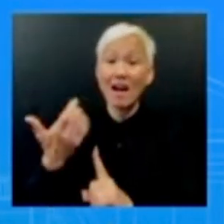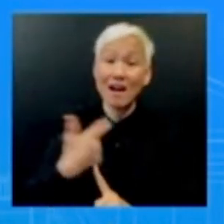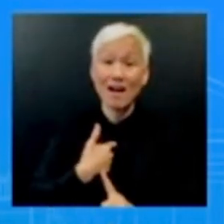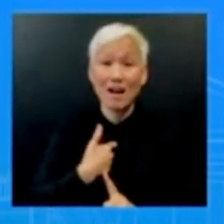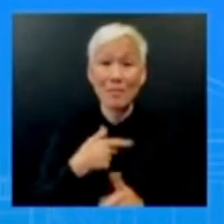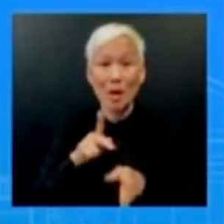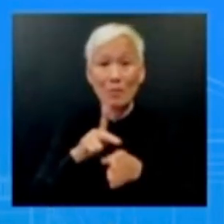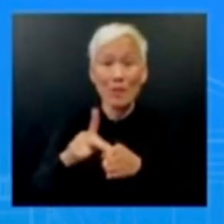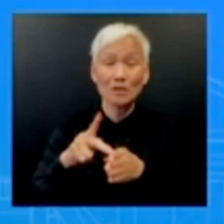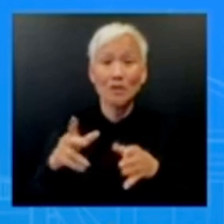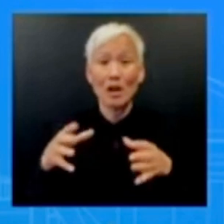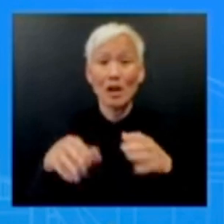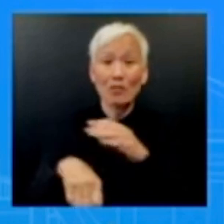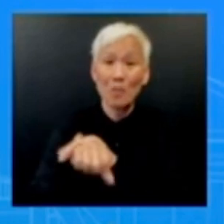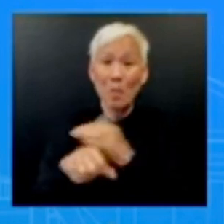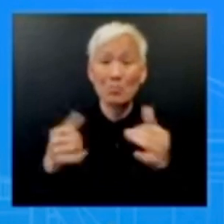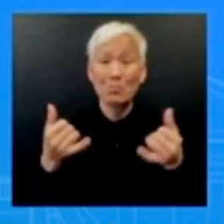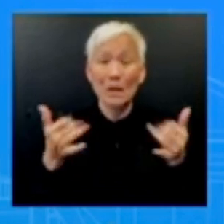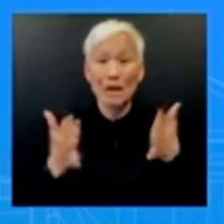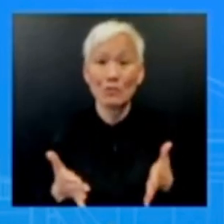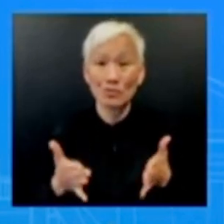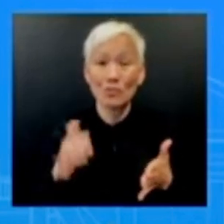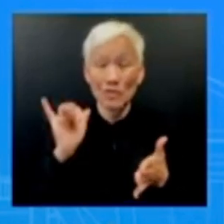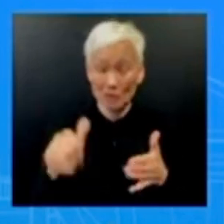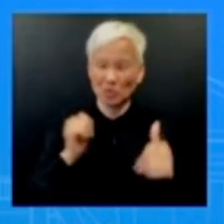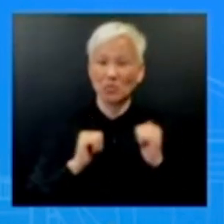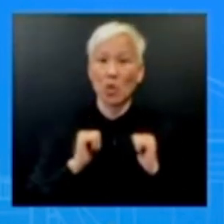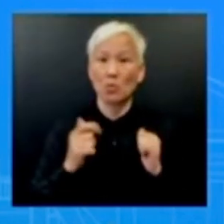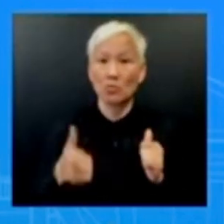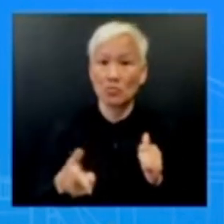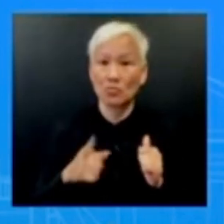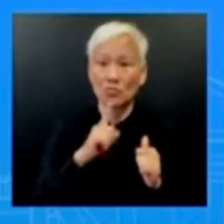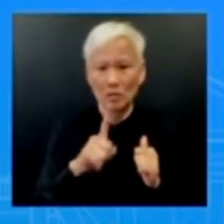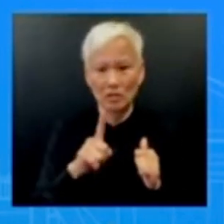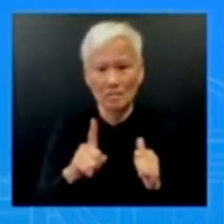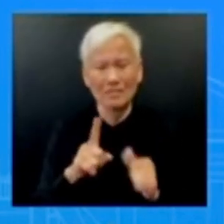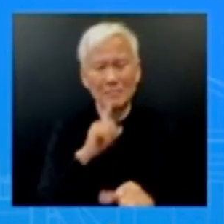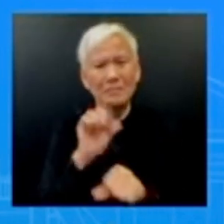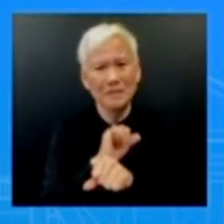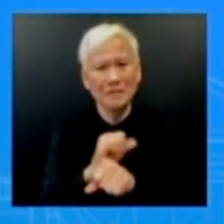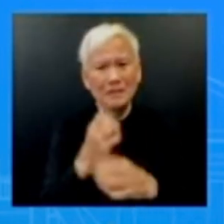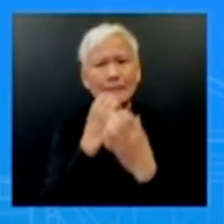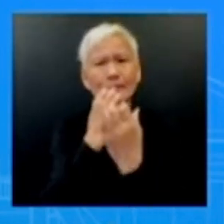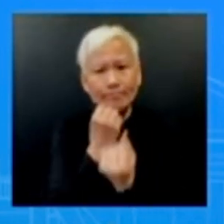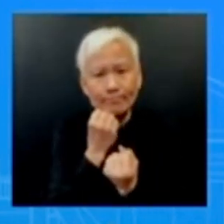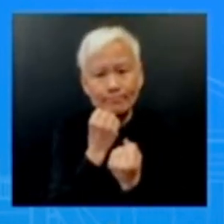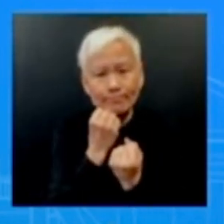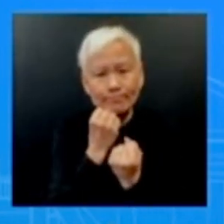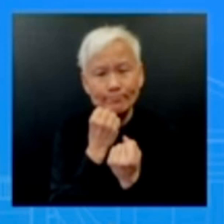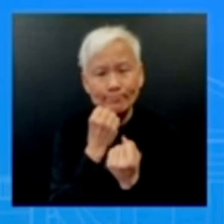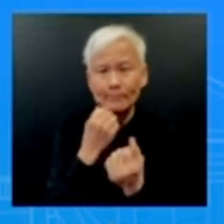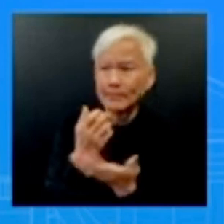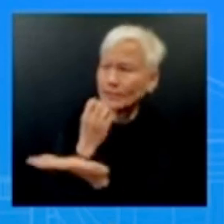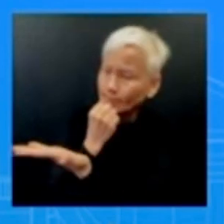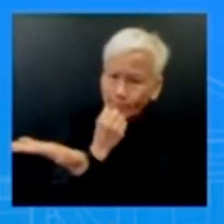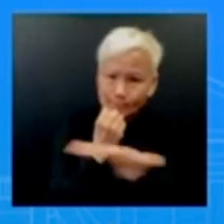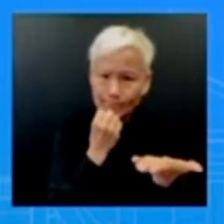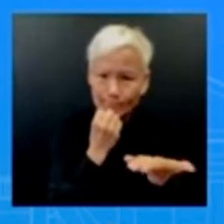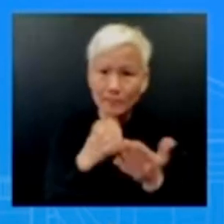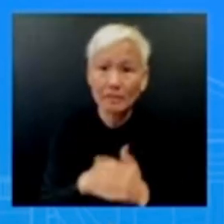Now, I can't help but take this opportunity to take at least one question. So please,